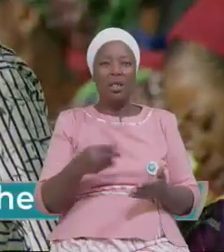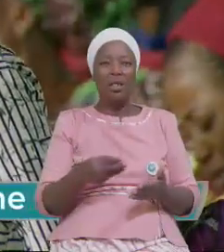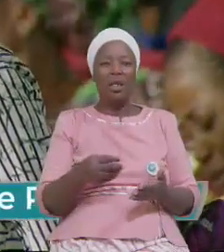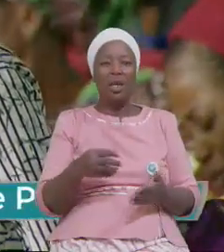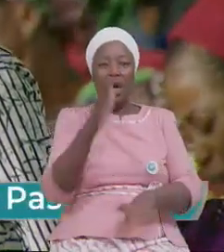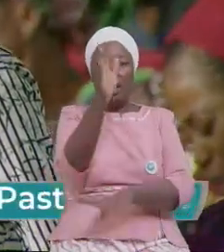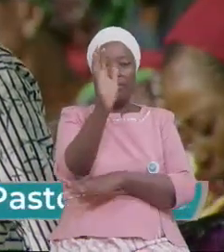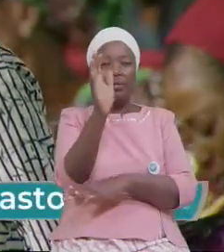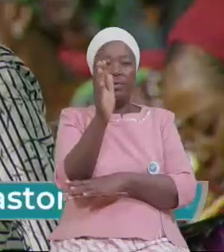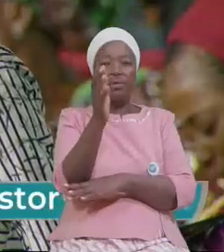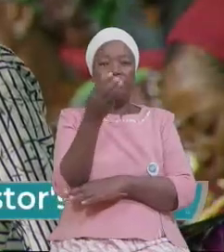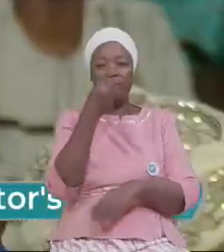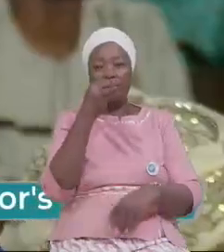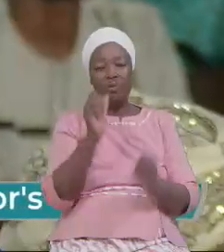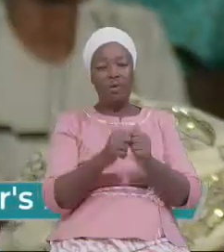Jesus